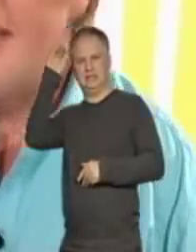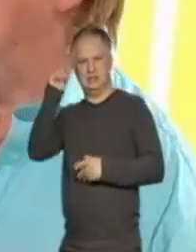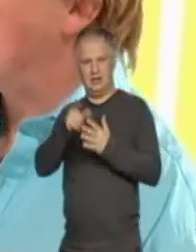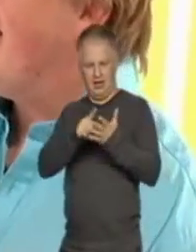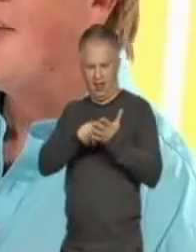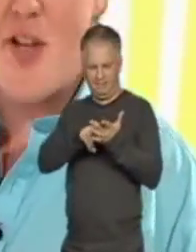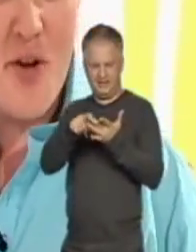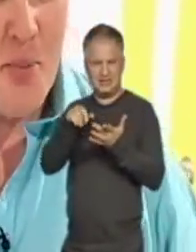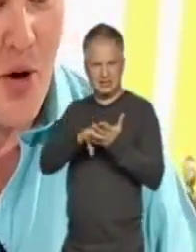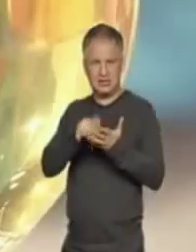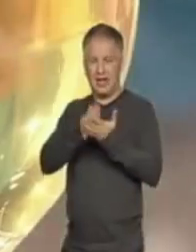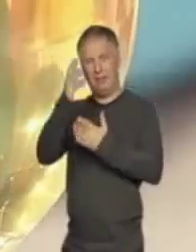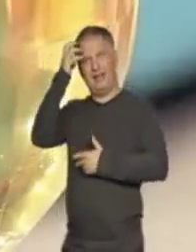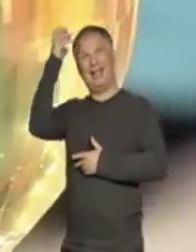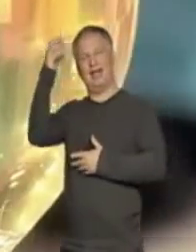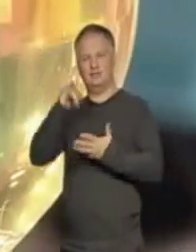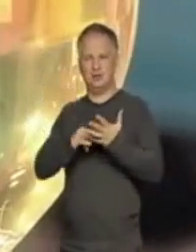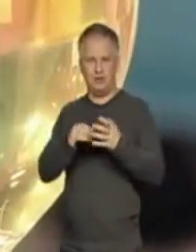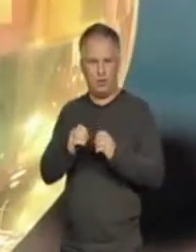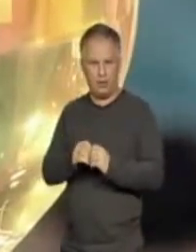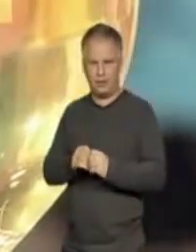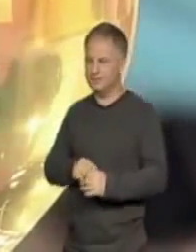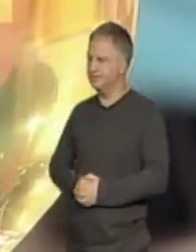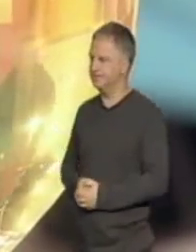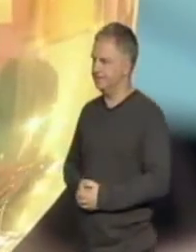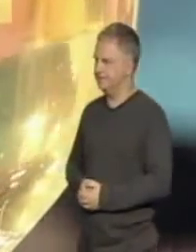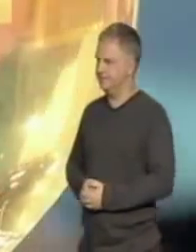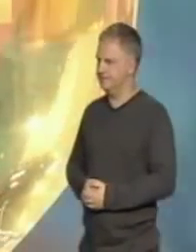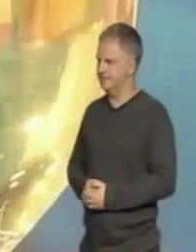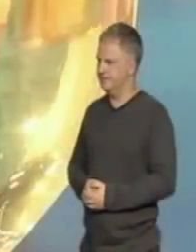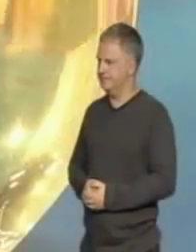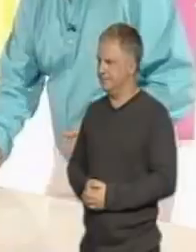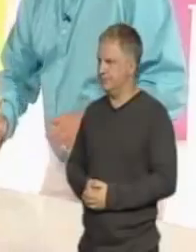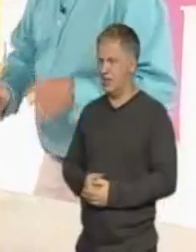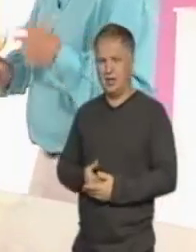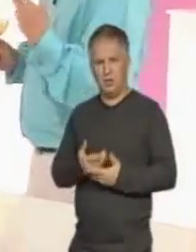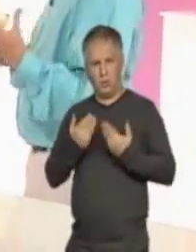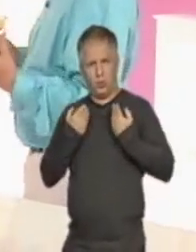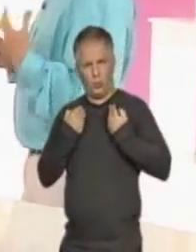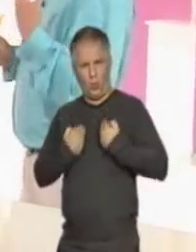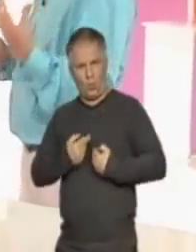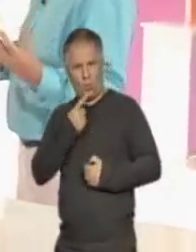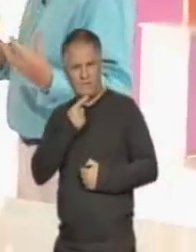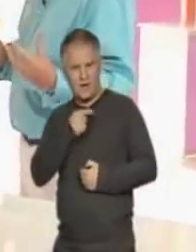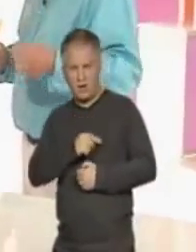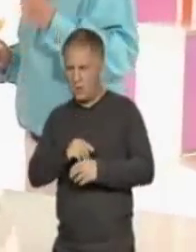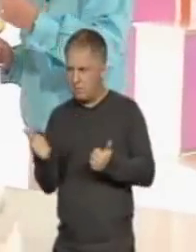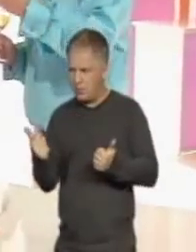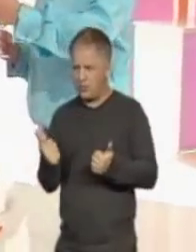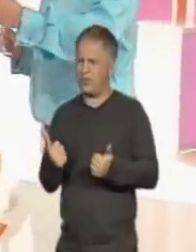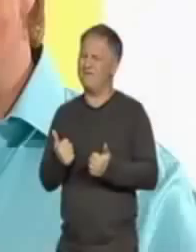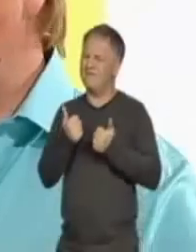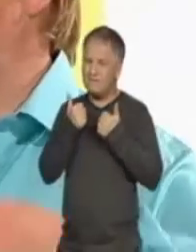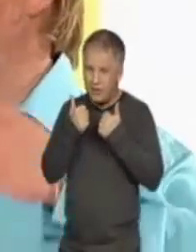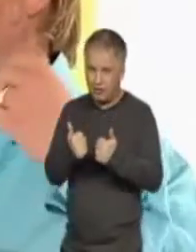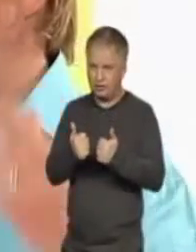is the king of Sauvignon Blanc. Now, what's wonderful about this one is it has a very rich body. and it has serious development potential. Most Sauvignon